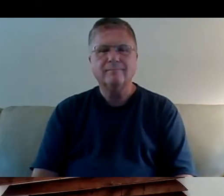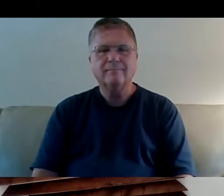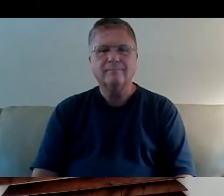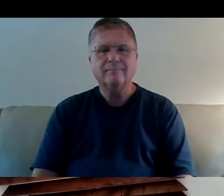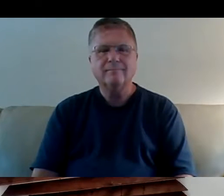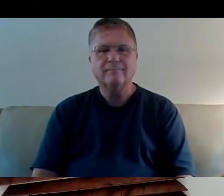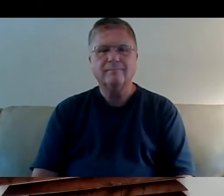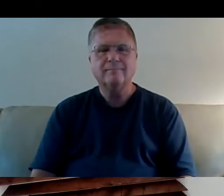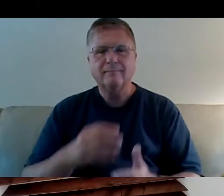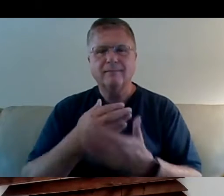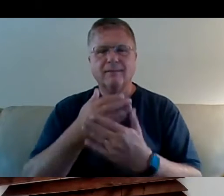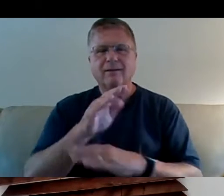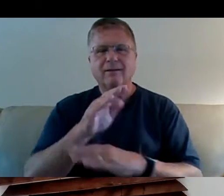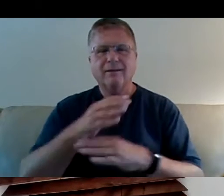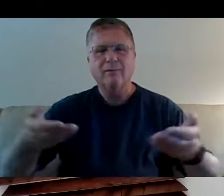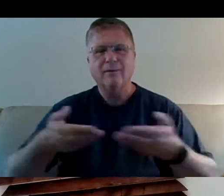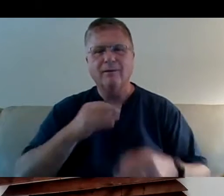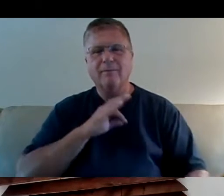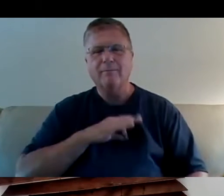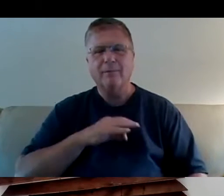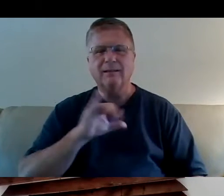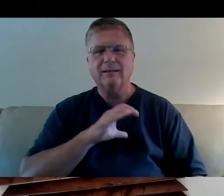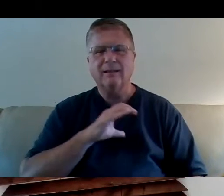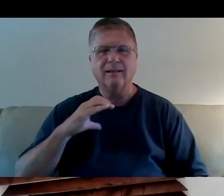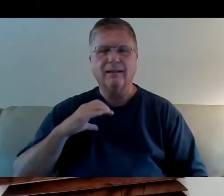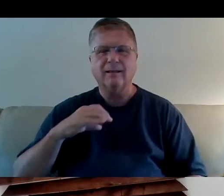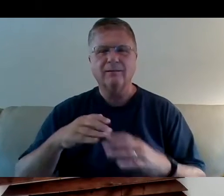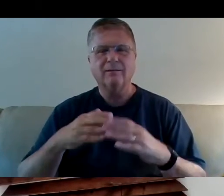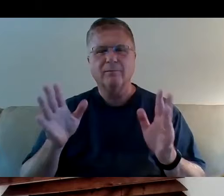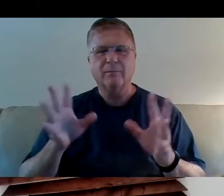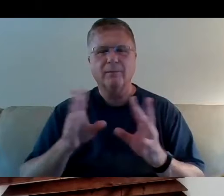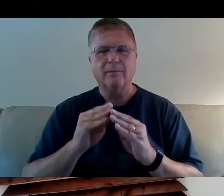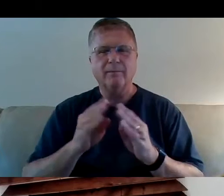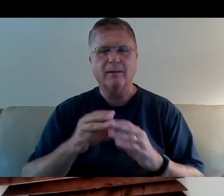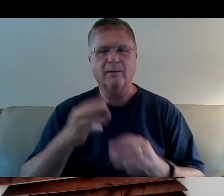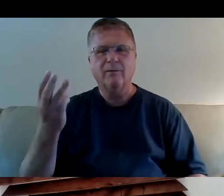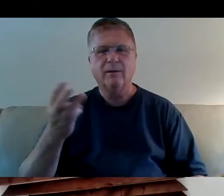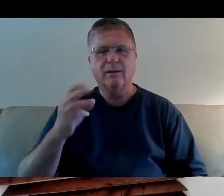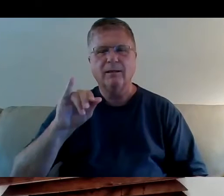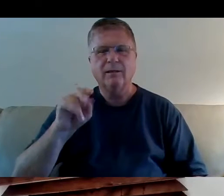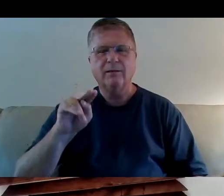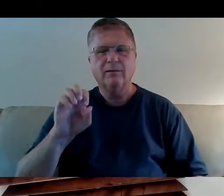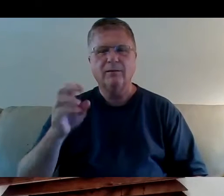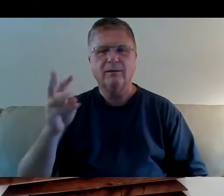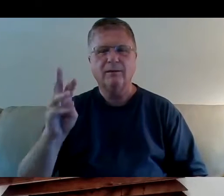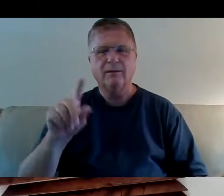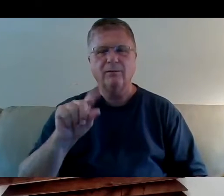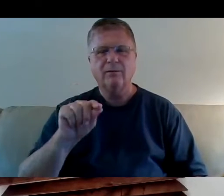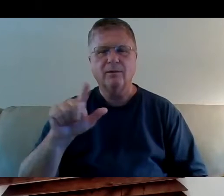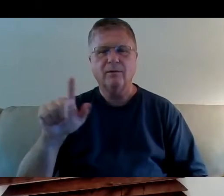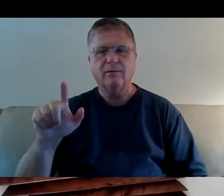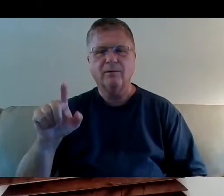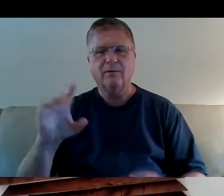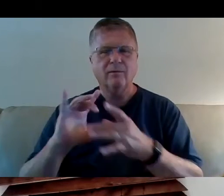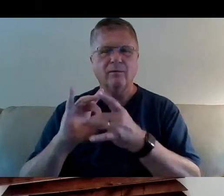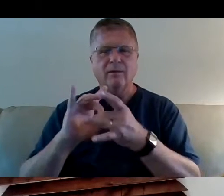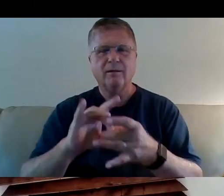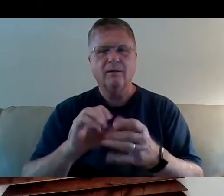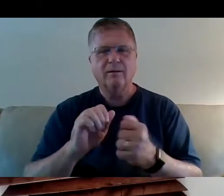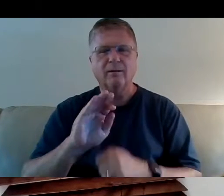Good afternoon and welcome to the Pittsburgh City Council's public hearing for Wednesday, June 16th, 2021, relative to Bill